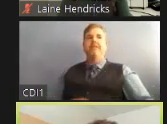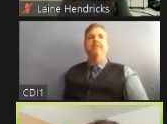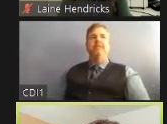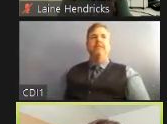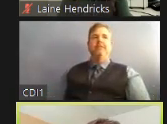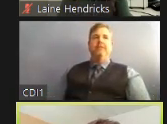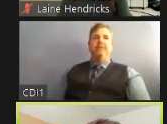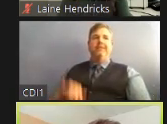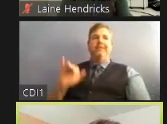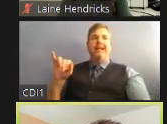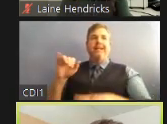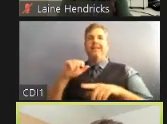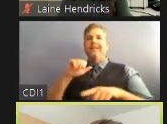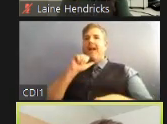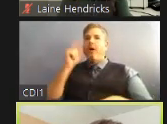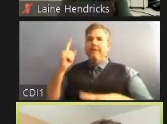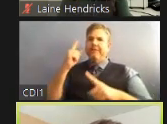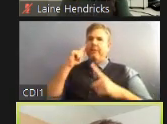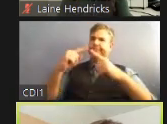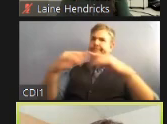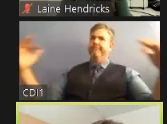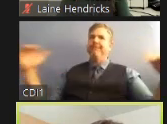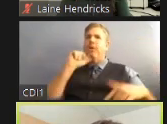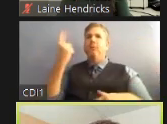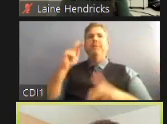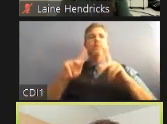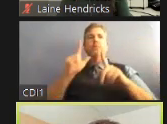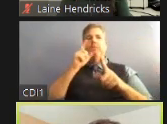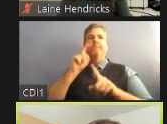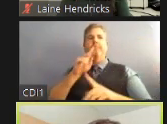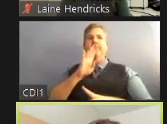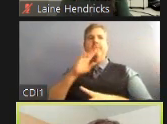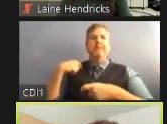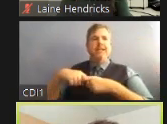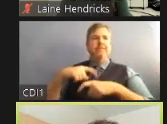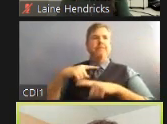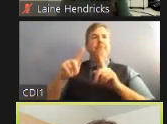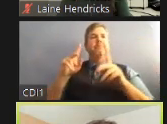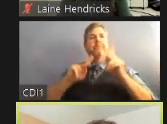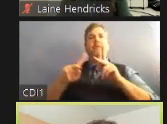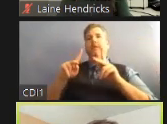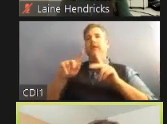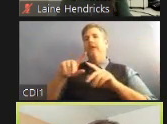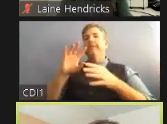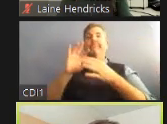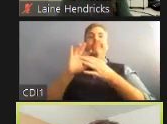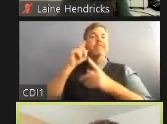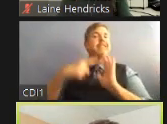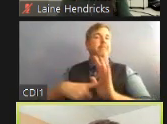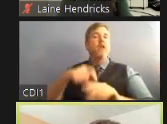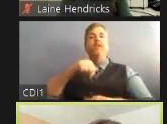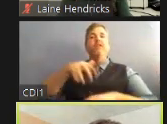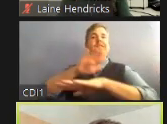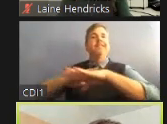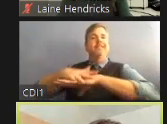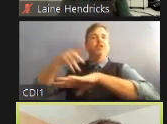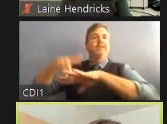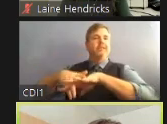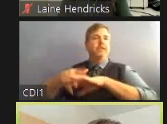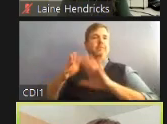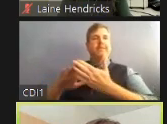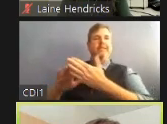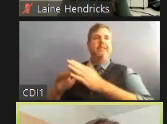many people are from other indigenous groups where Spanish may in fact be a second language. So really relying on